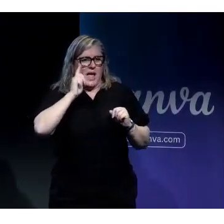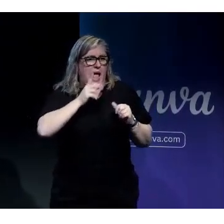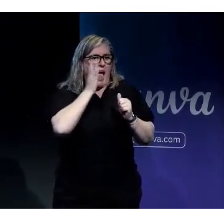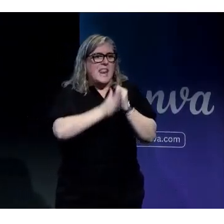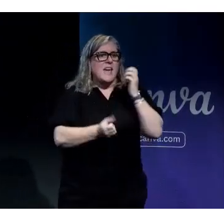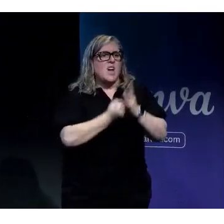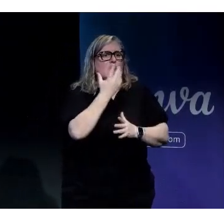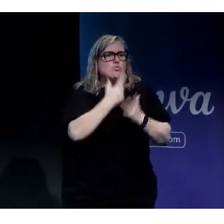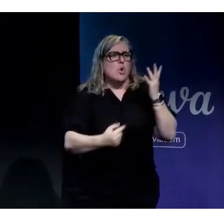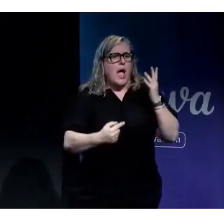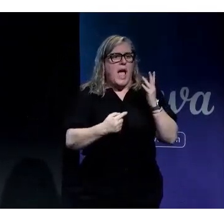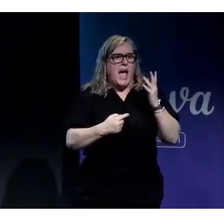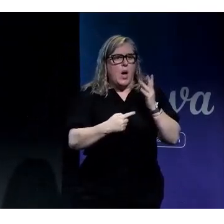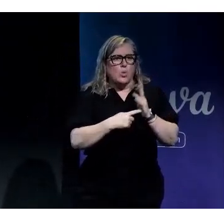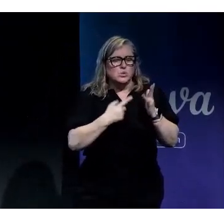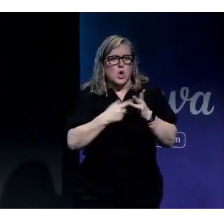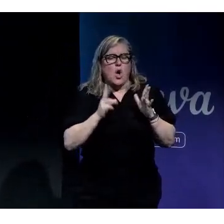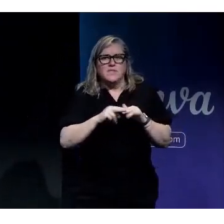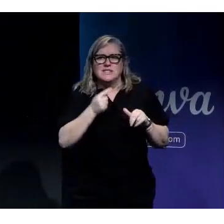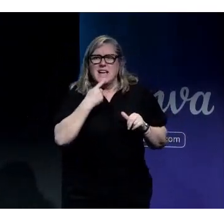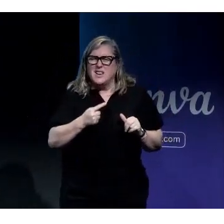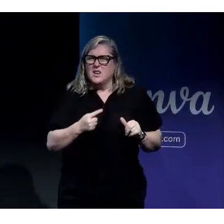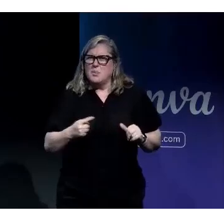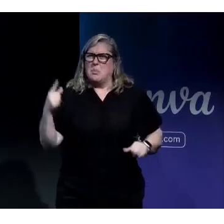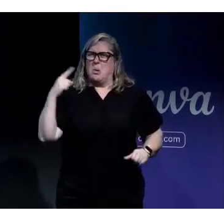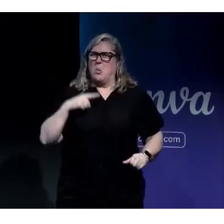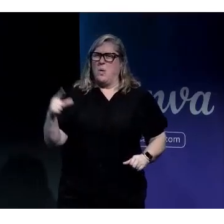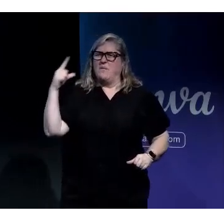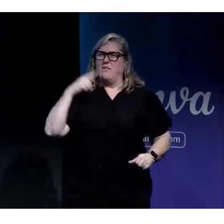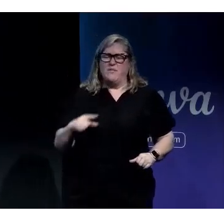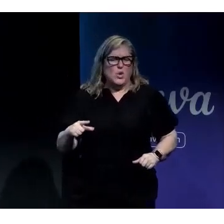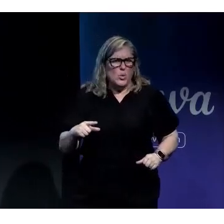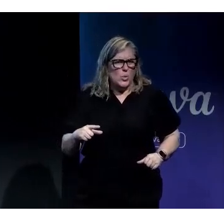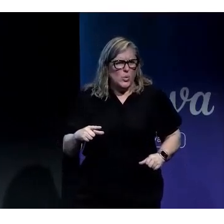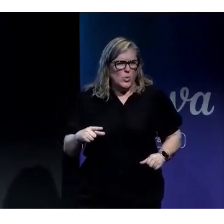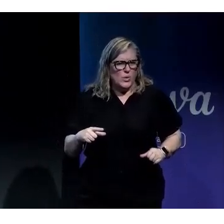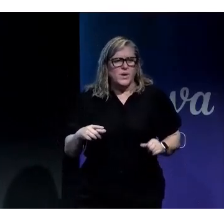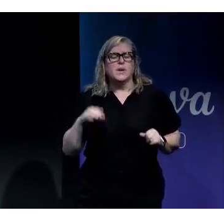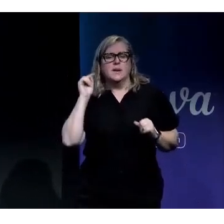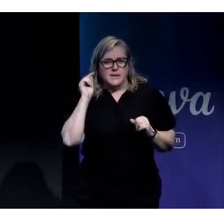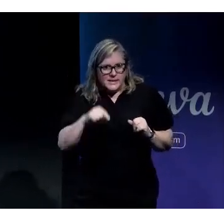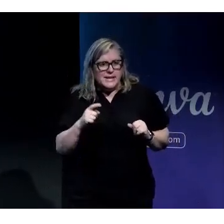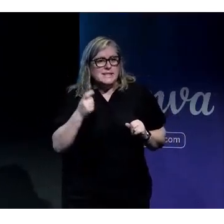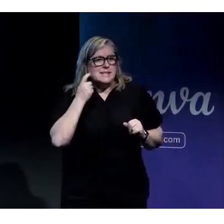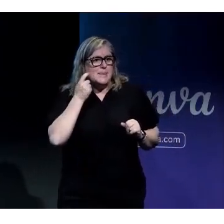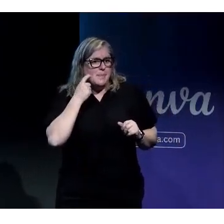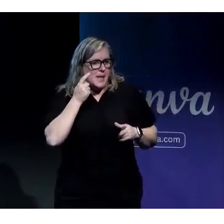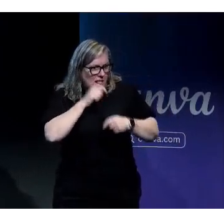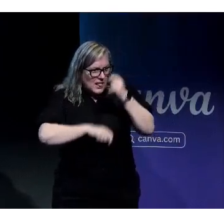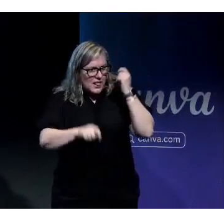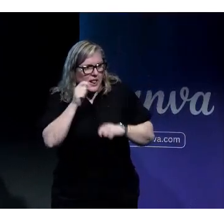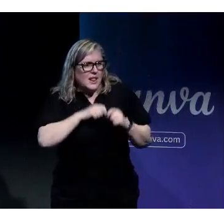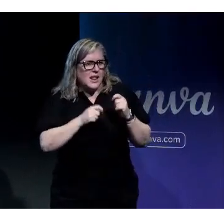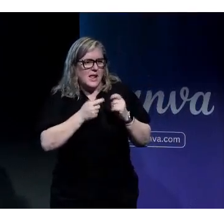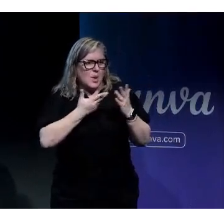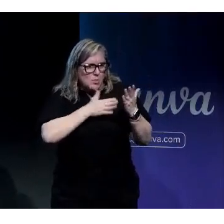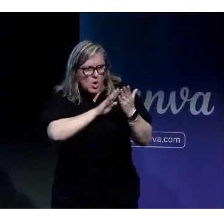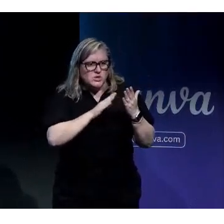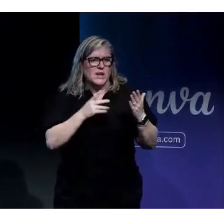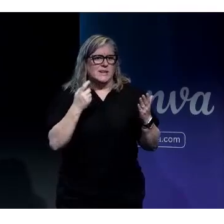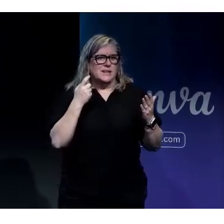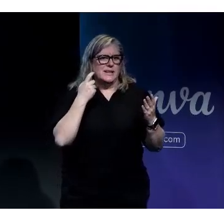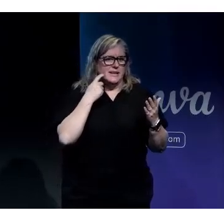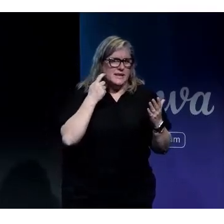in response to everything. I don't find simplifying things and making them more approachable necessarily makes it easier for